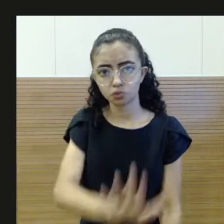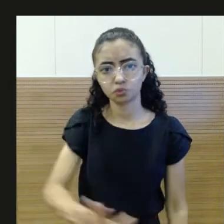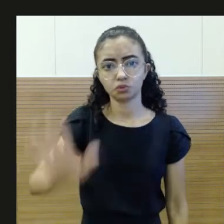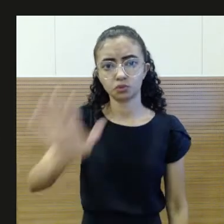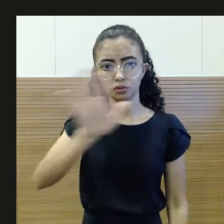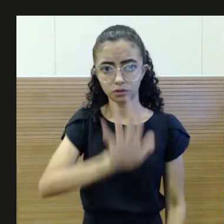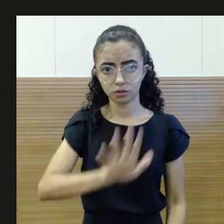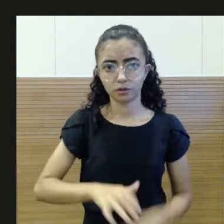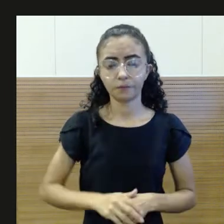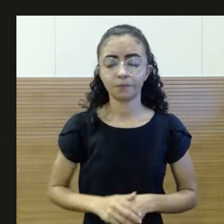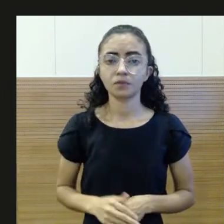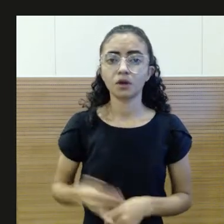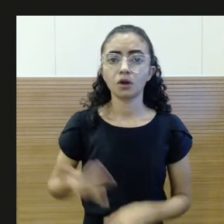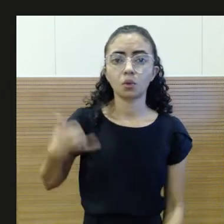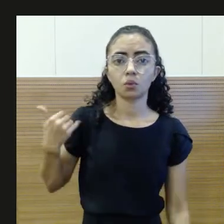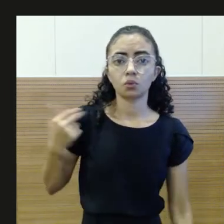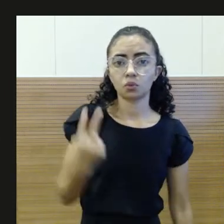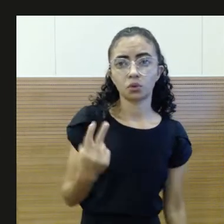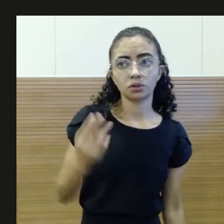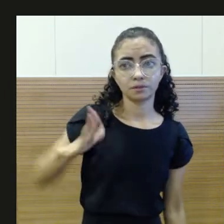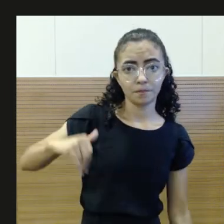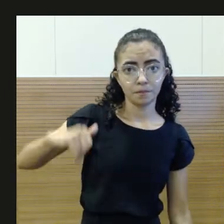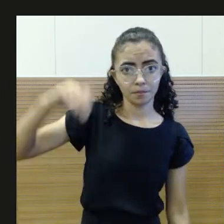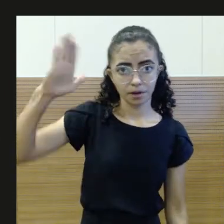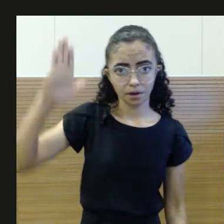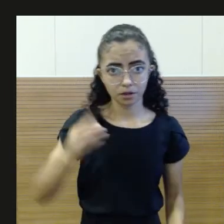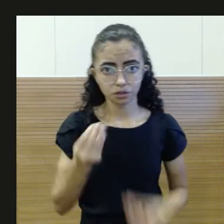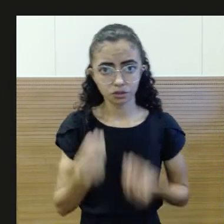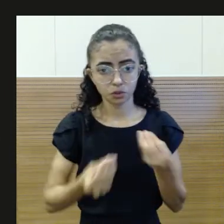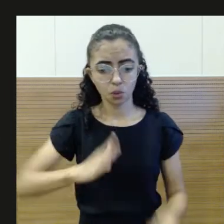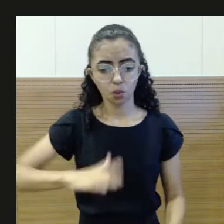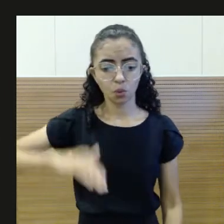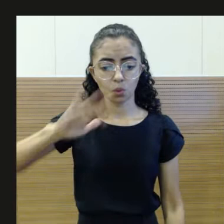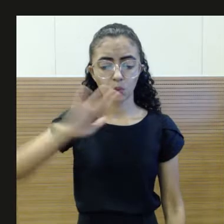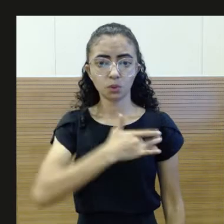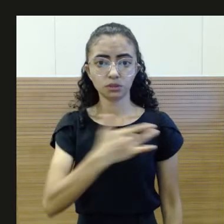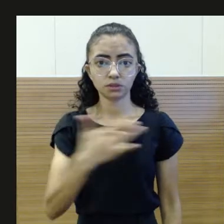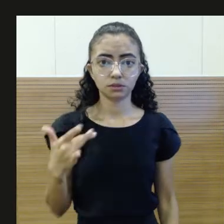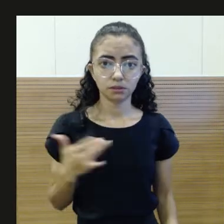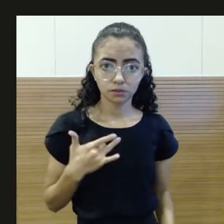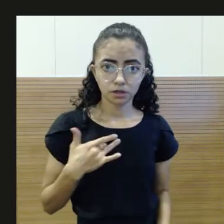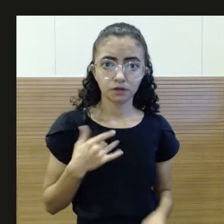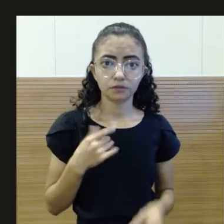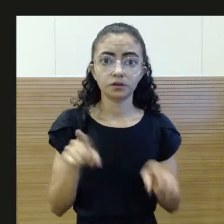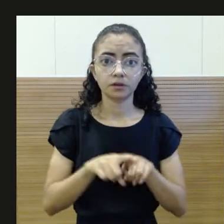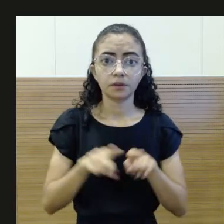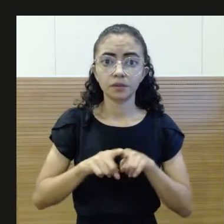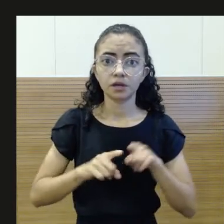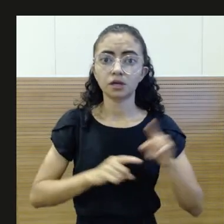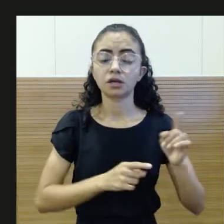that have a component in terms of the schools, and this is important if they are trained.